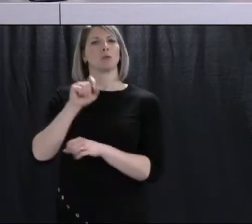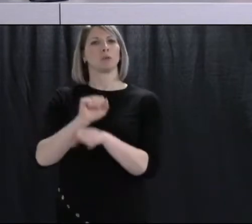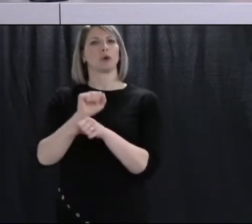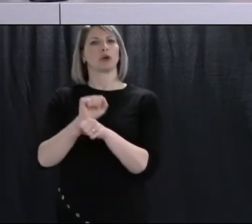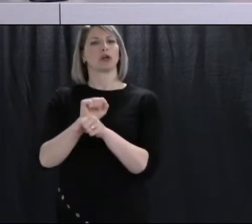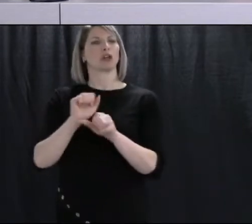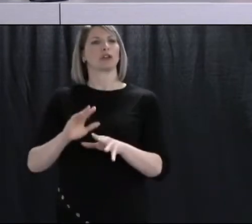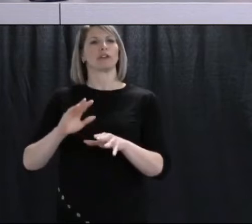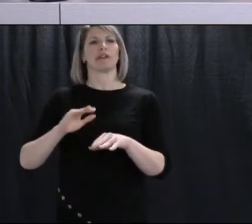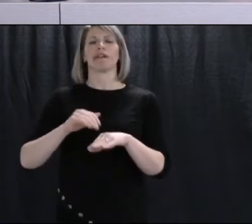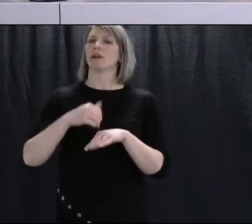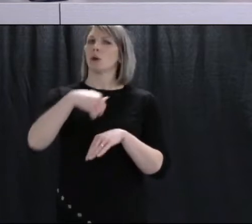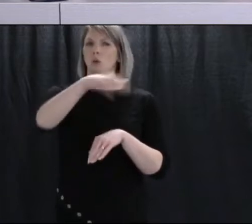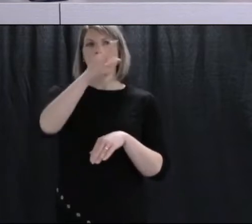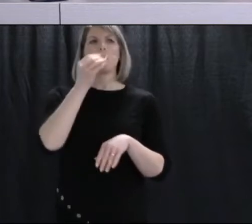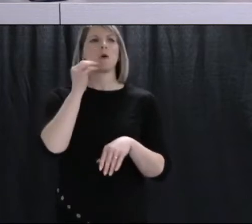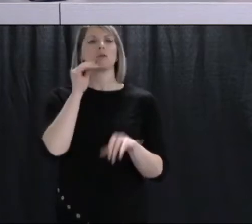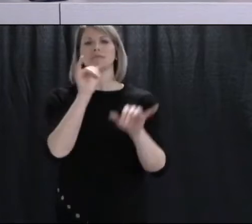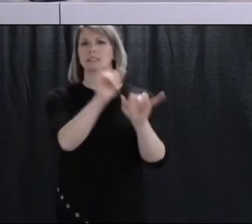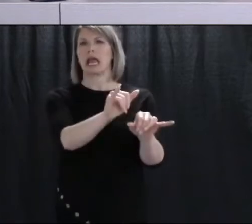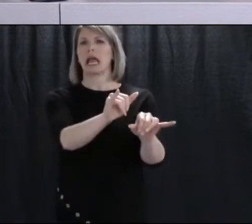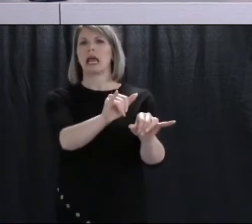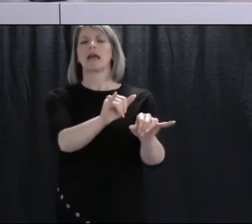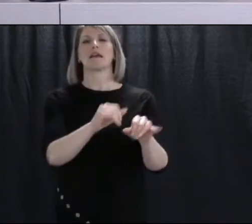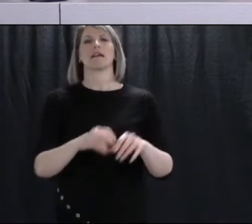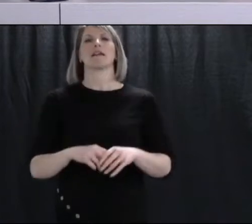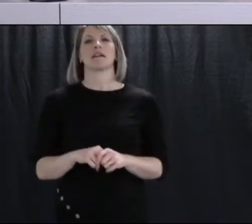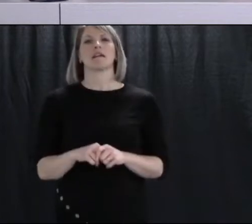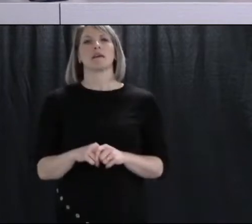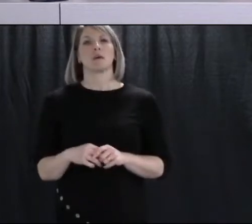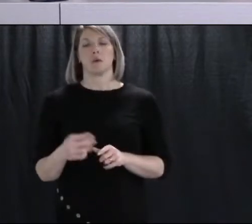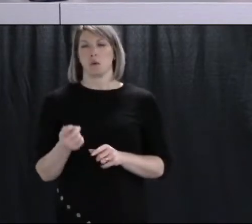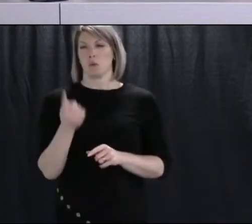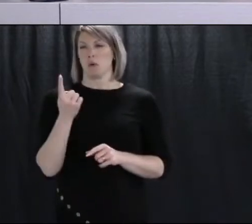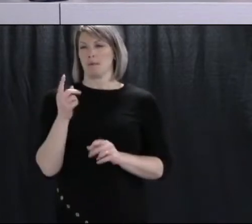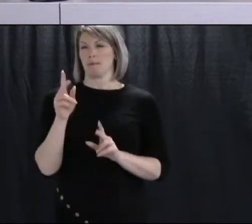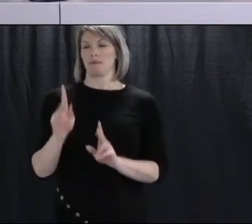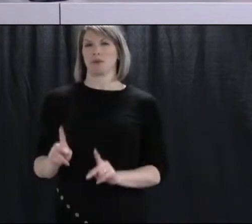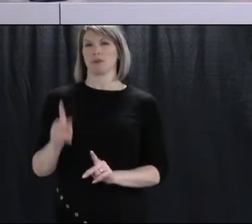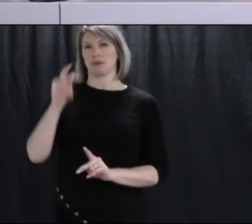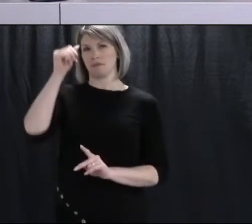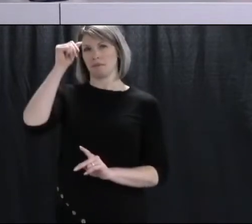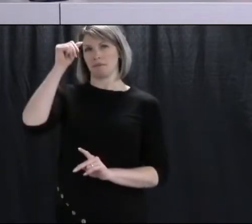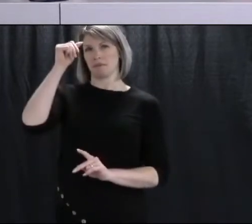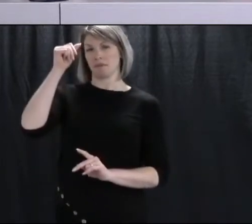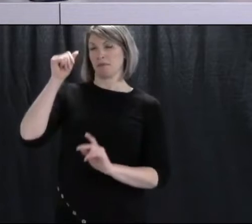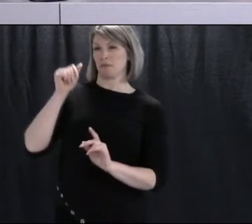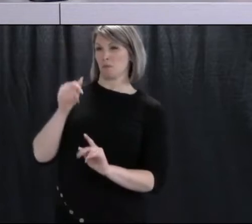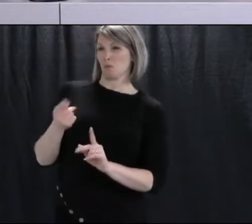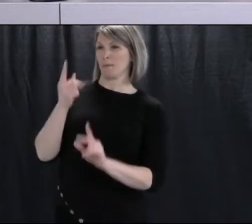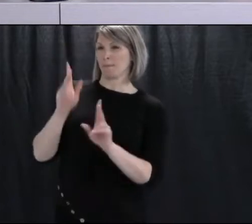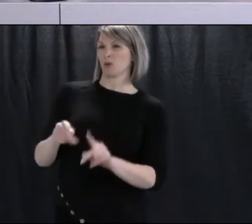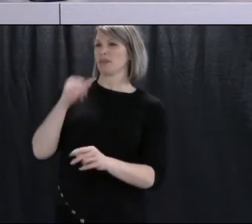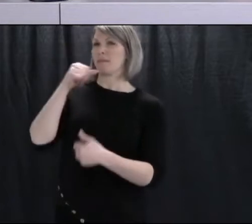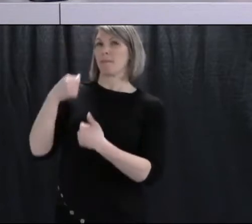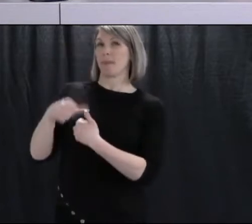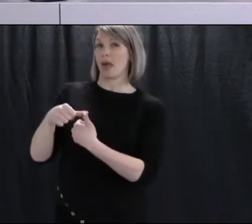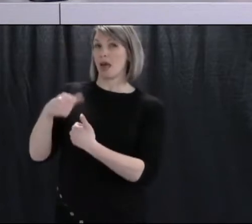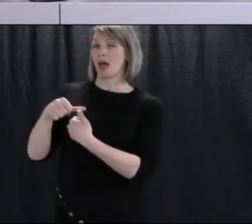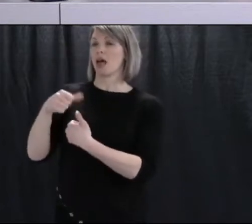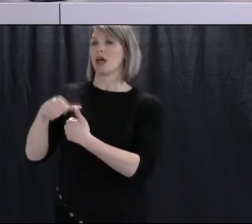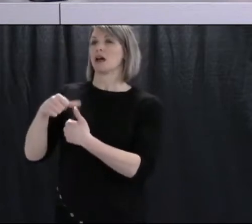positive. Can you speak to this and what will be done, one, for the mail, and if this is in fact true and those workers have been sent home